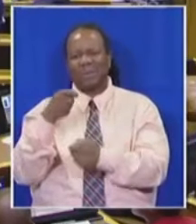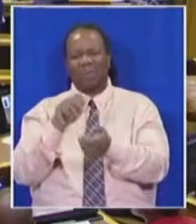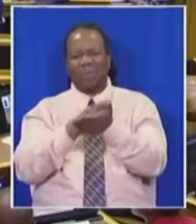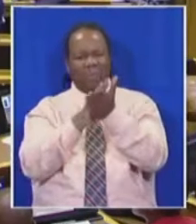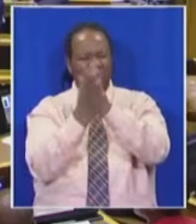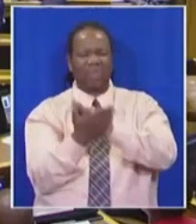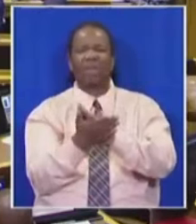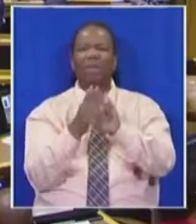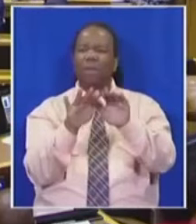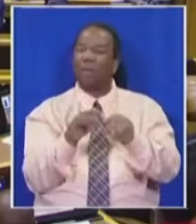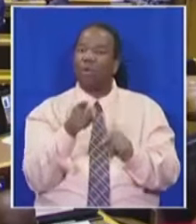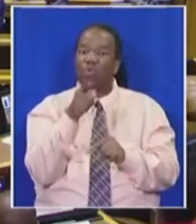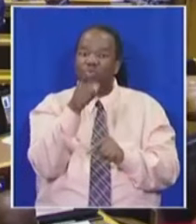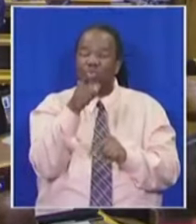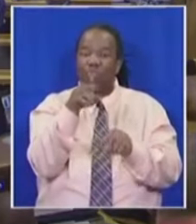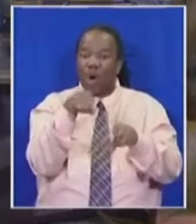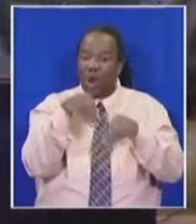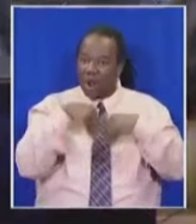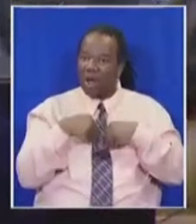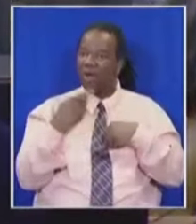And you are allowing it